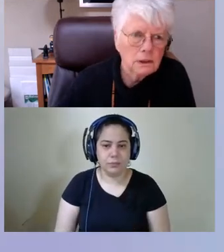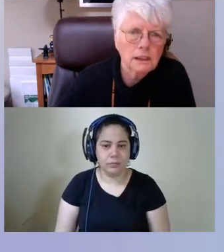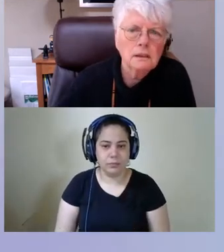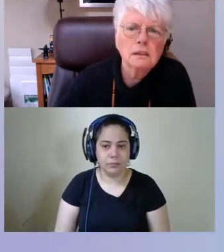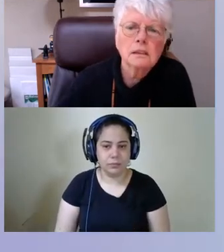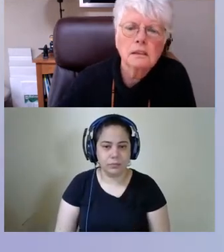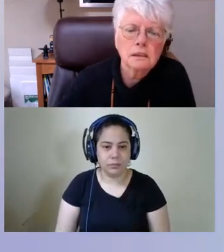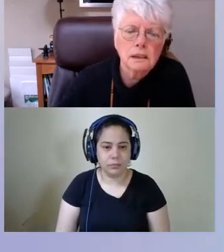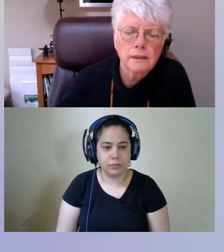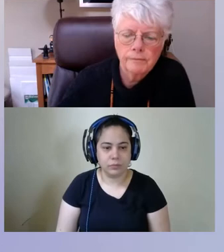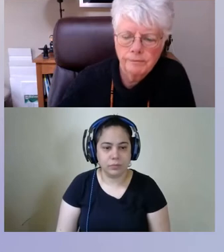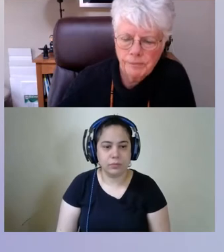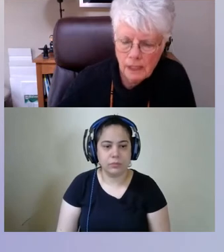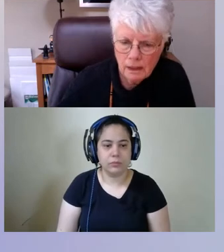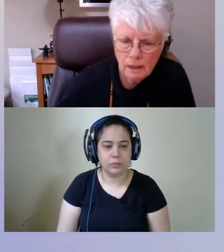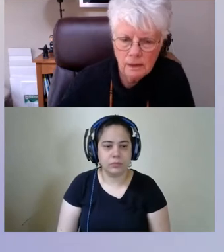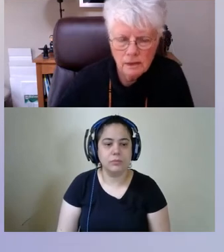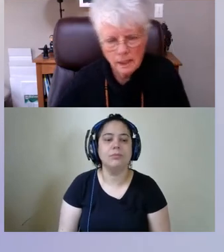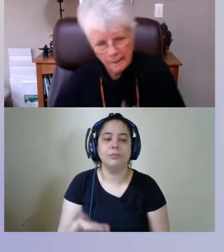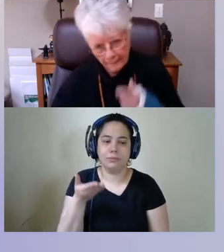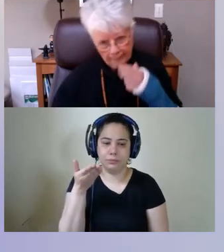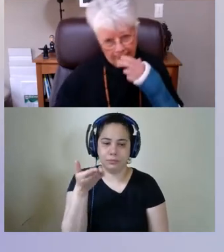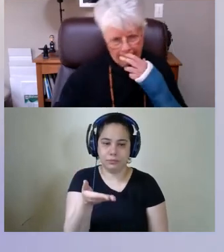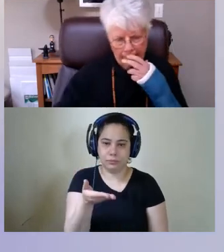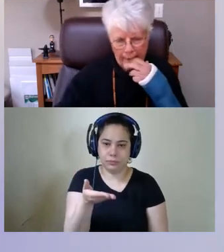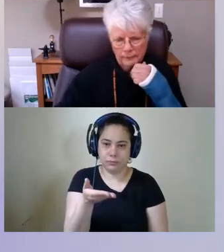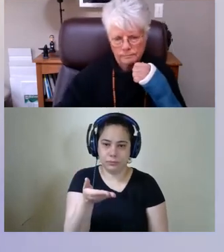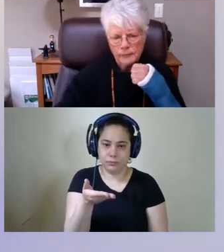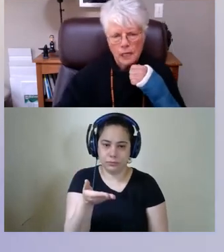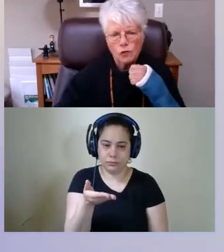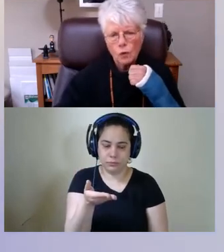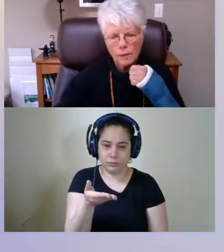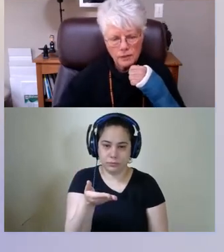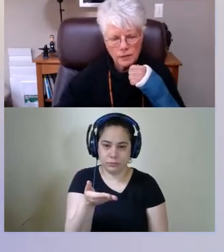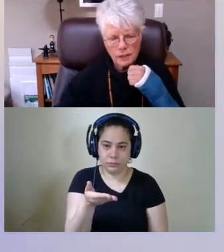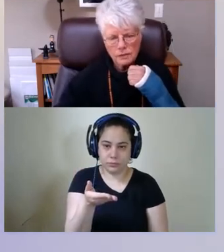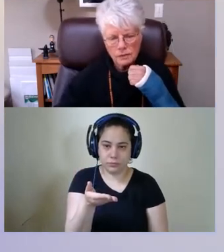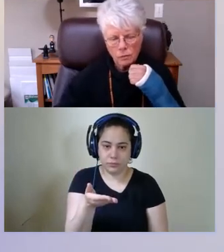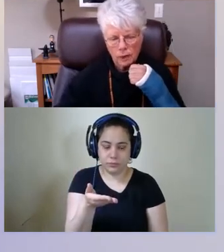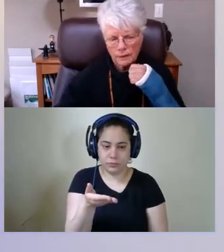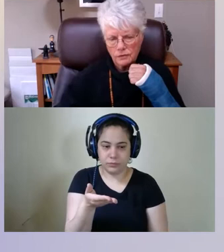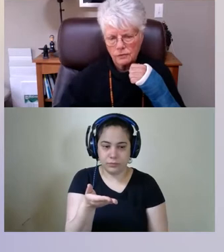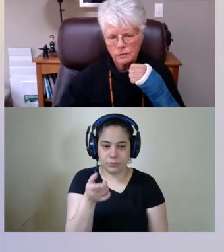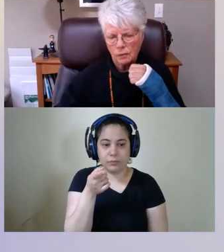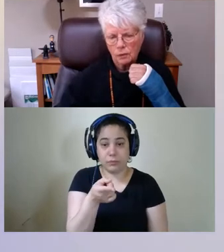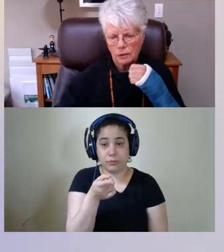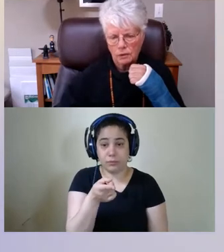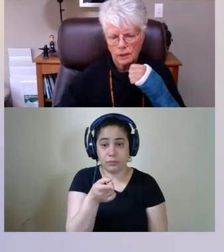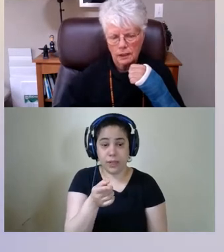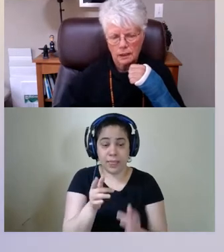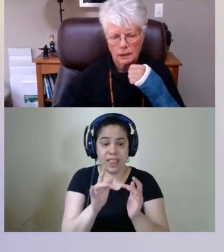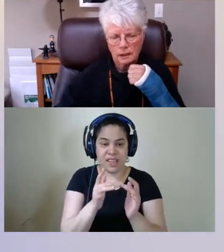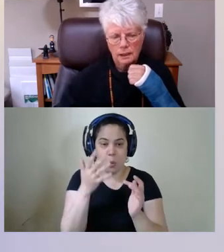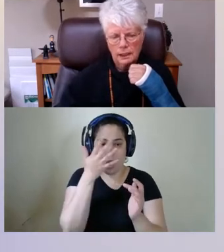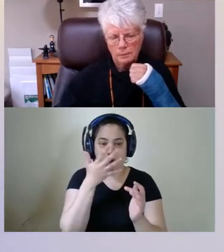What's next? Let's see. There it is. Okay. So this is what this network looks